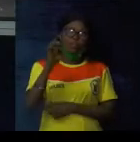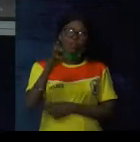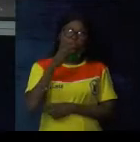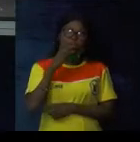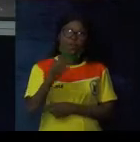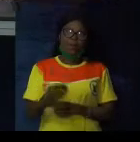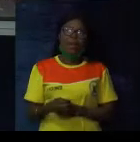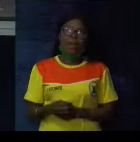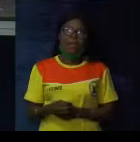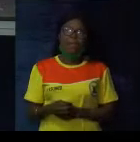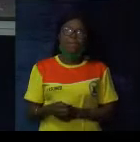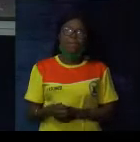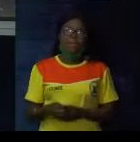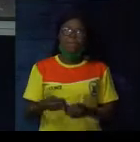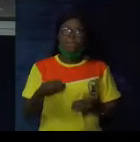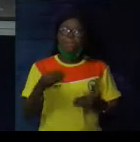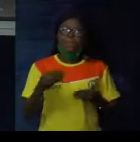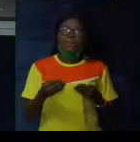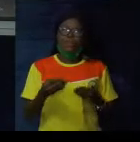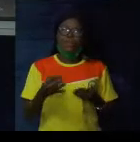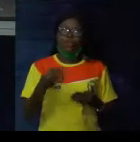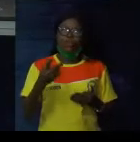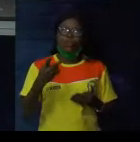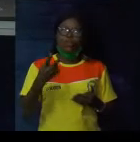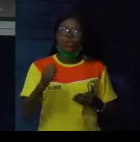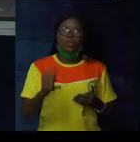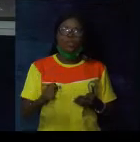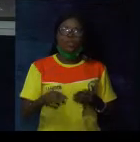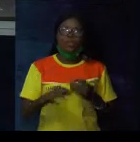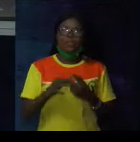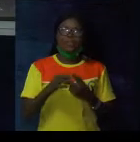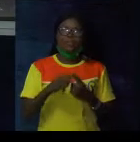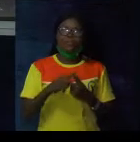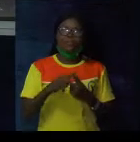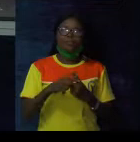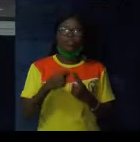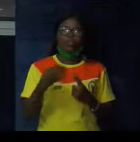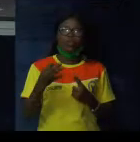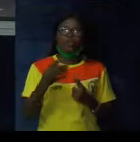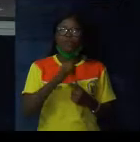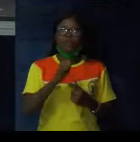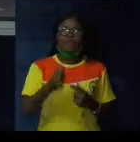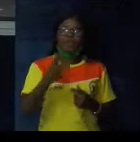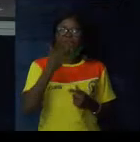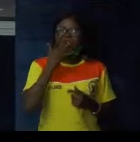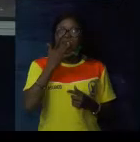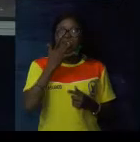Umar measured the temperature of a glass to be 86 Fahrenheit.